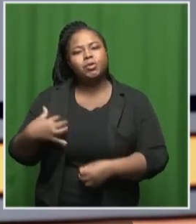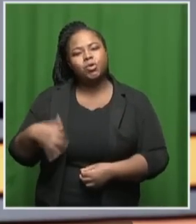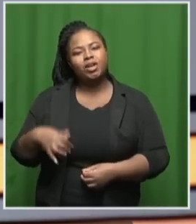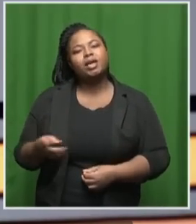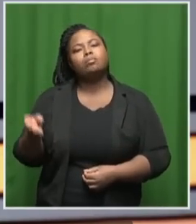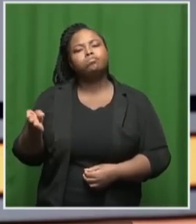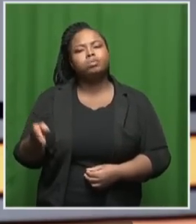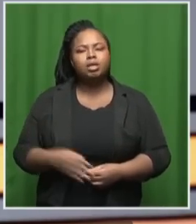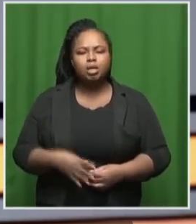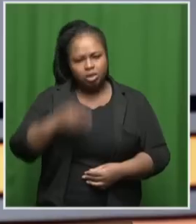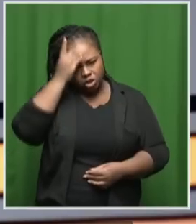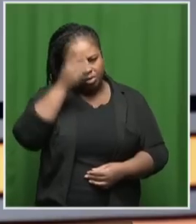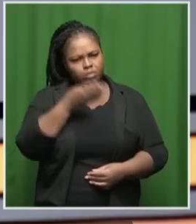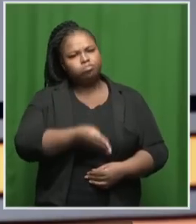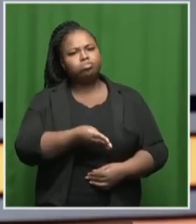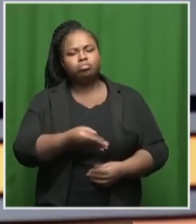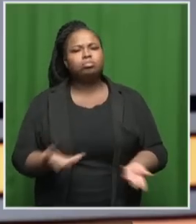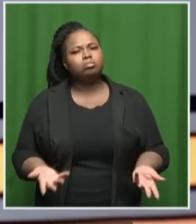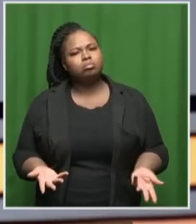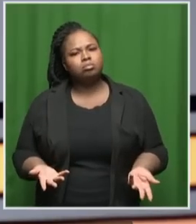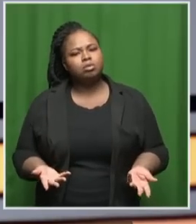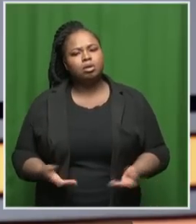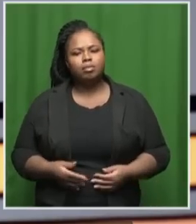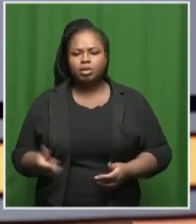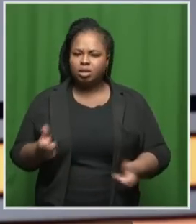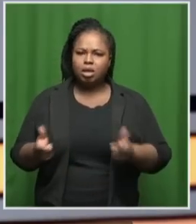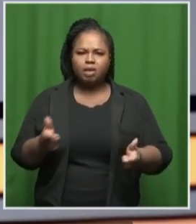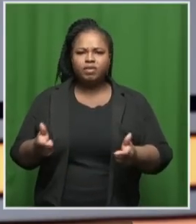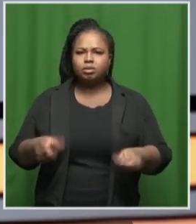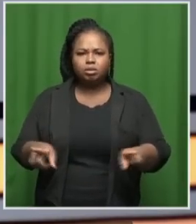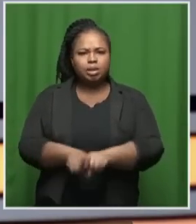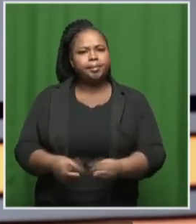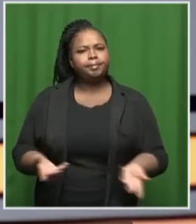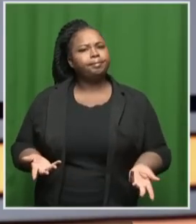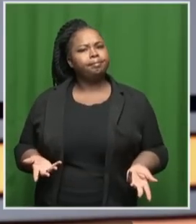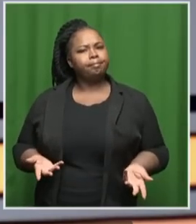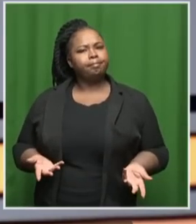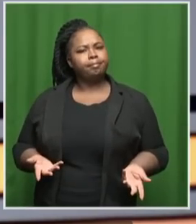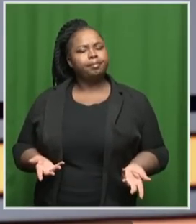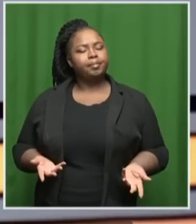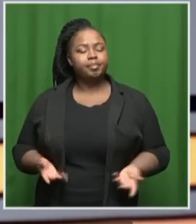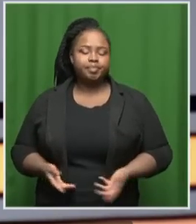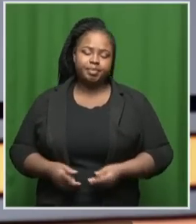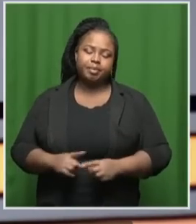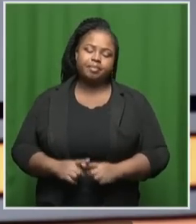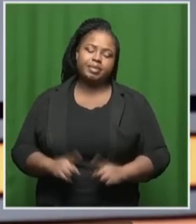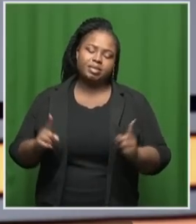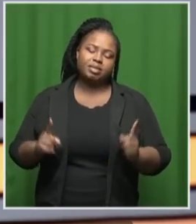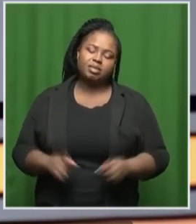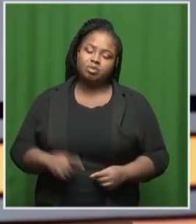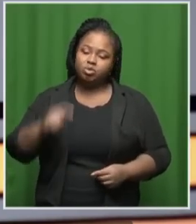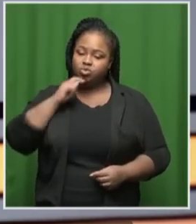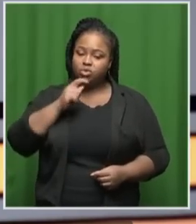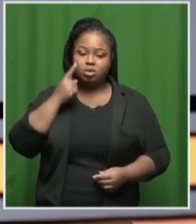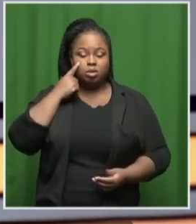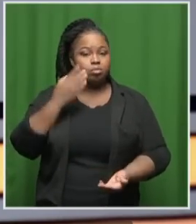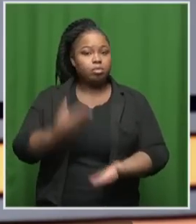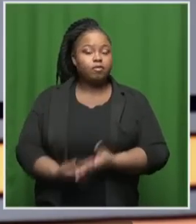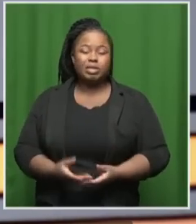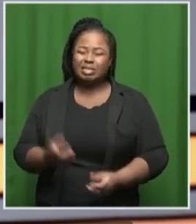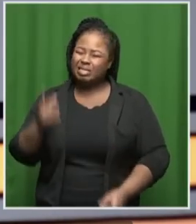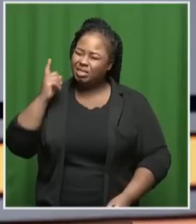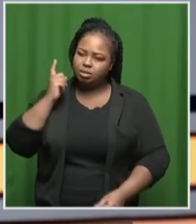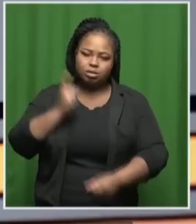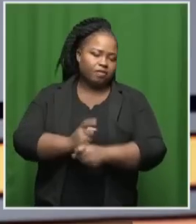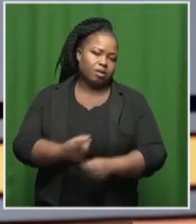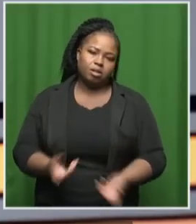Ekurhuleni and in eThekwini, where they govern in the same government. Indeed, right? yeah. And so, but it has proven to be a very, very